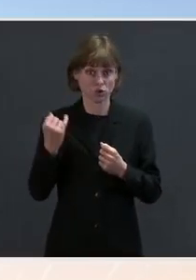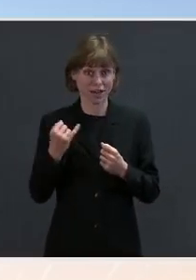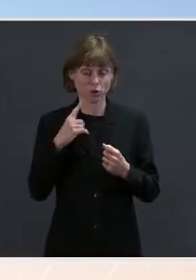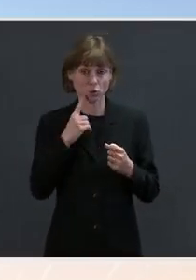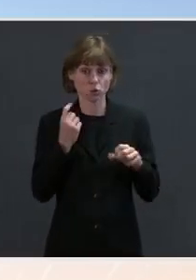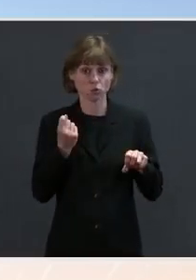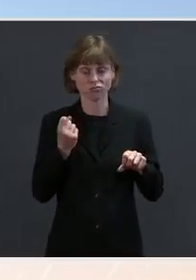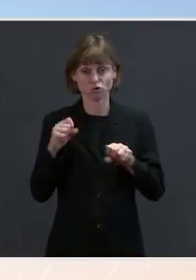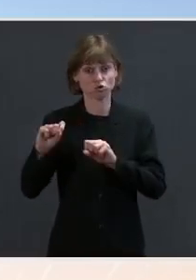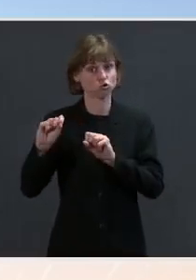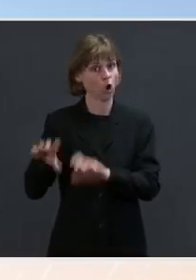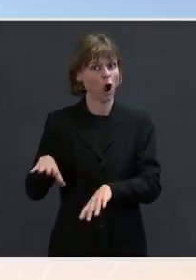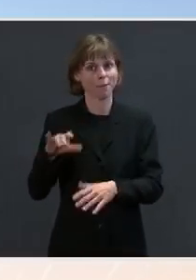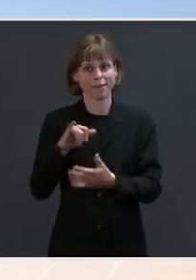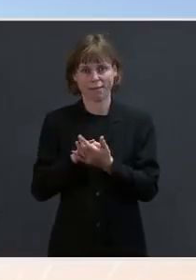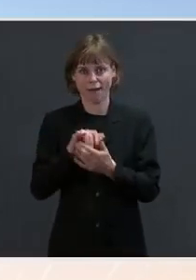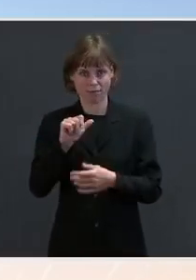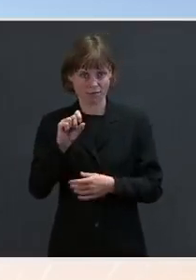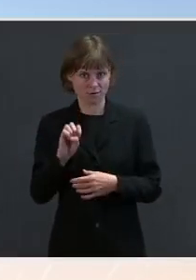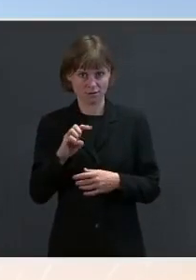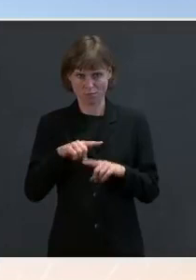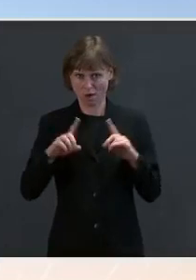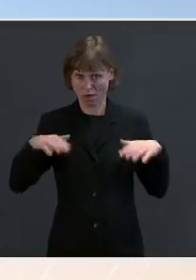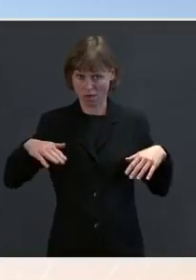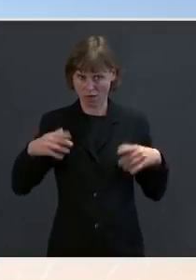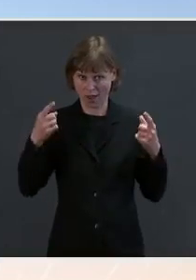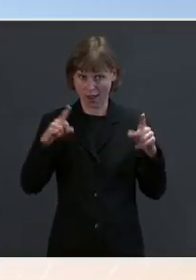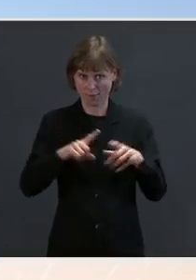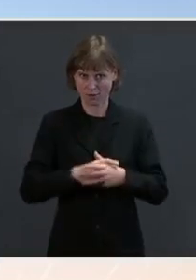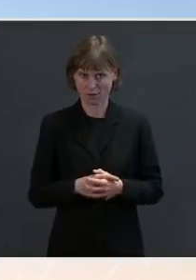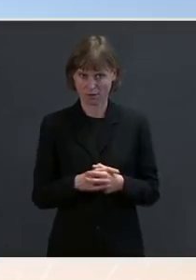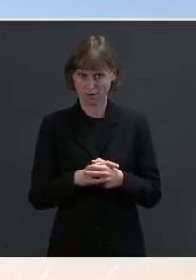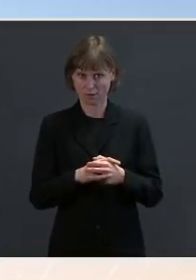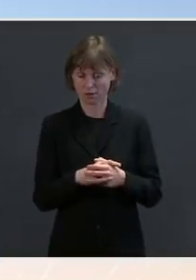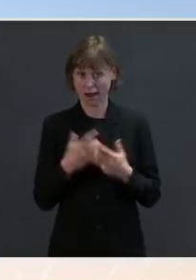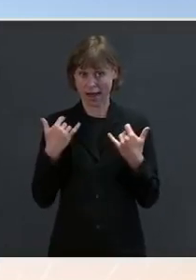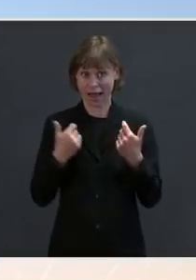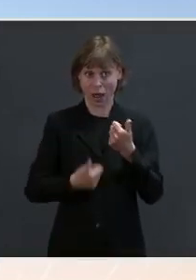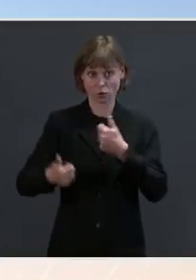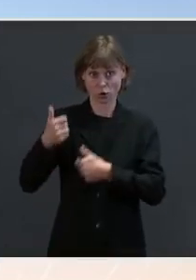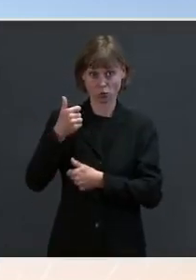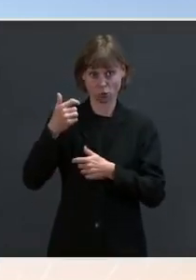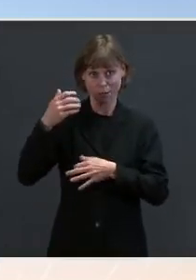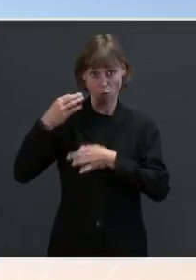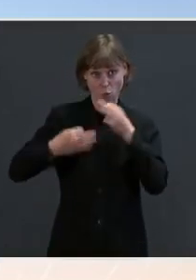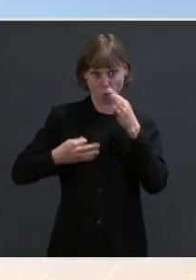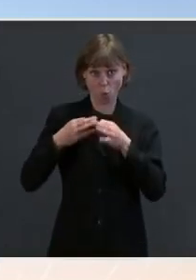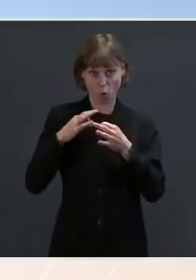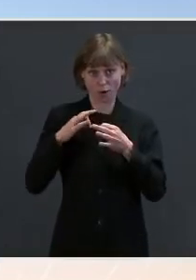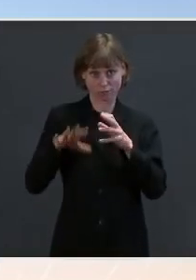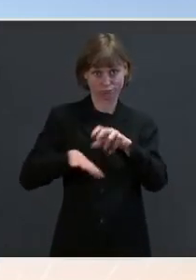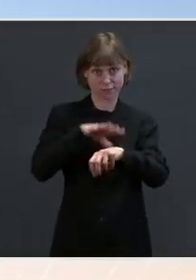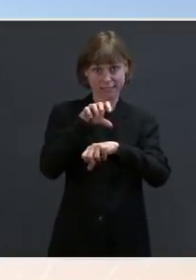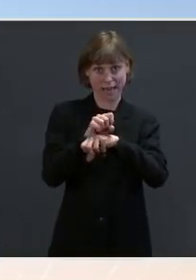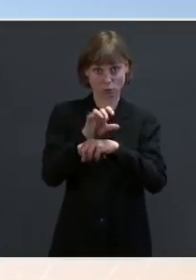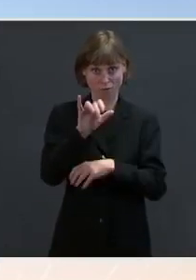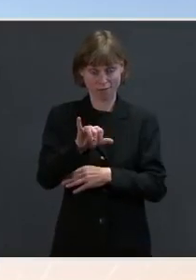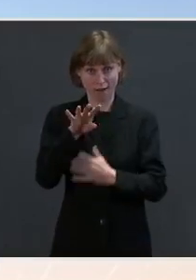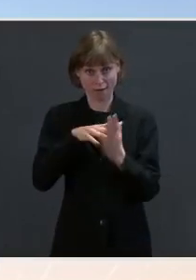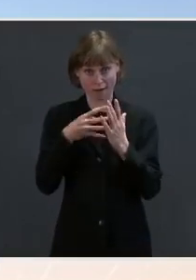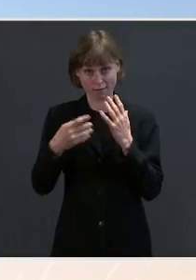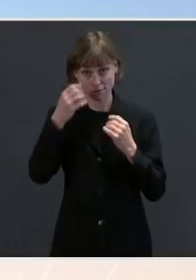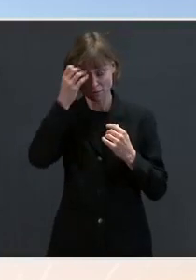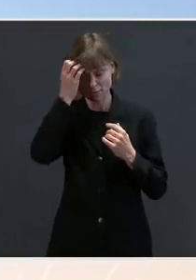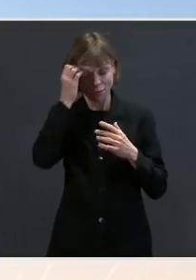case. That has not yet occurred, and now the Supreme Court has scheduled this case. Can you tell us what your thinking is on